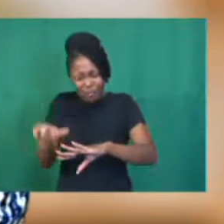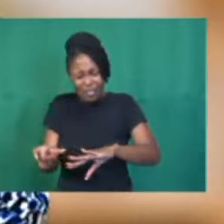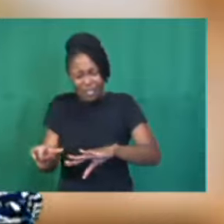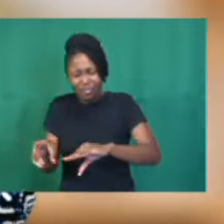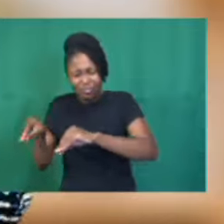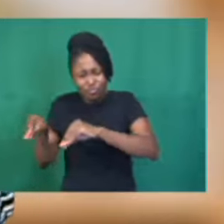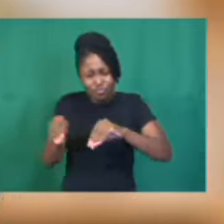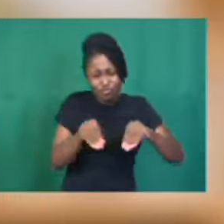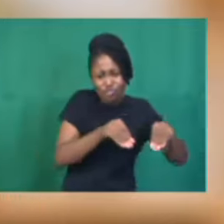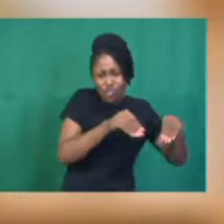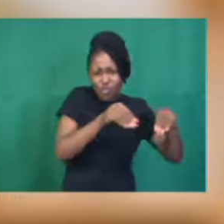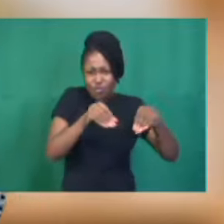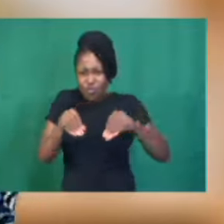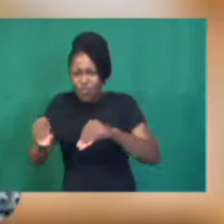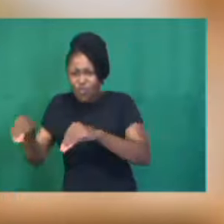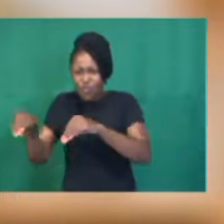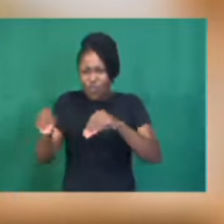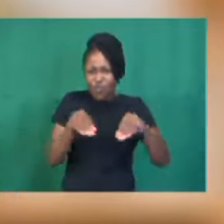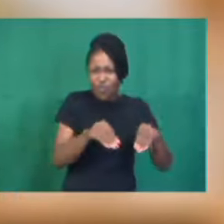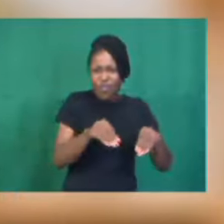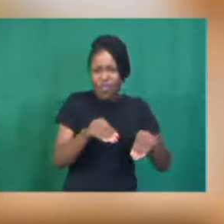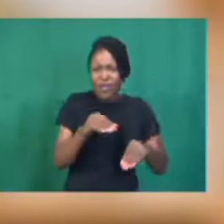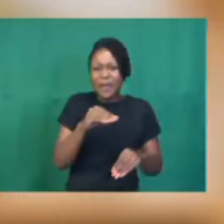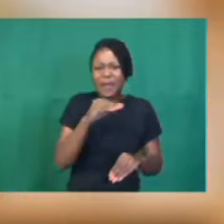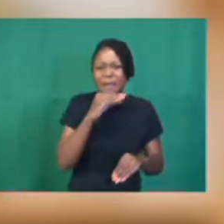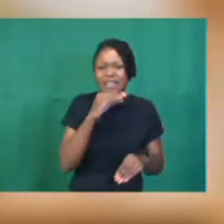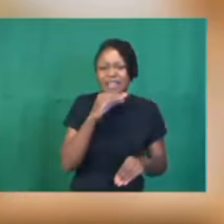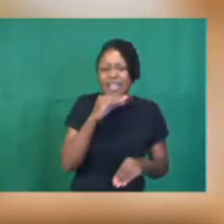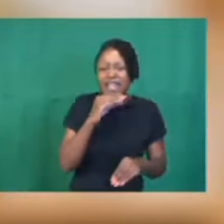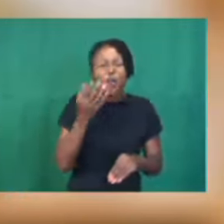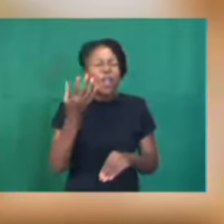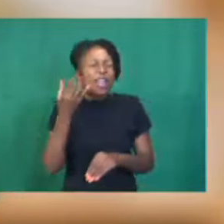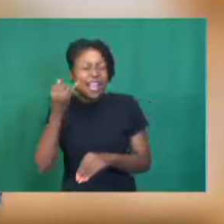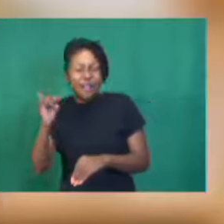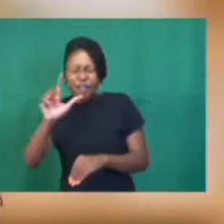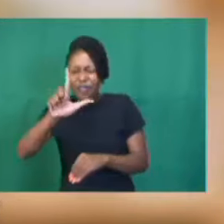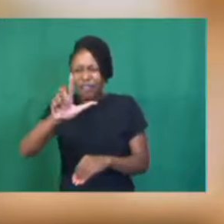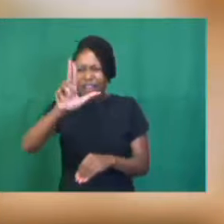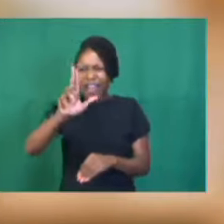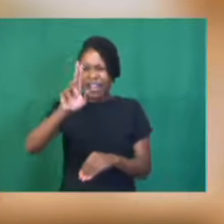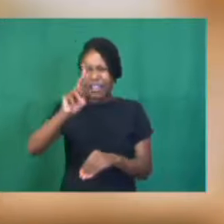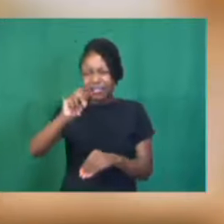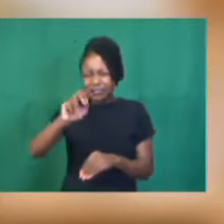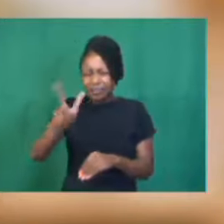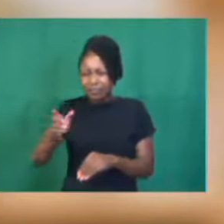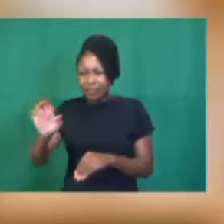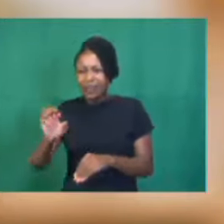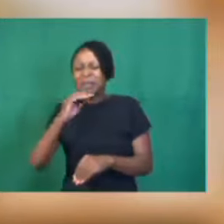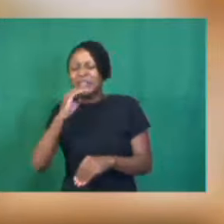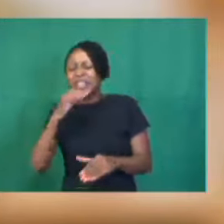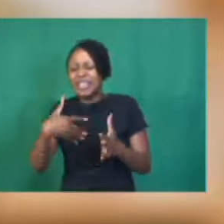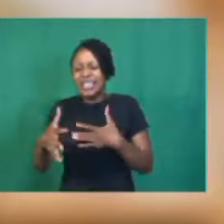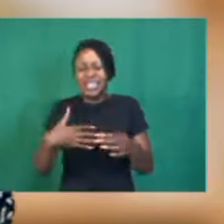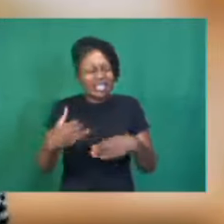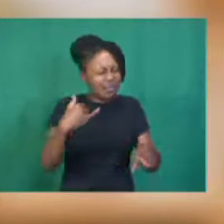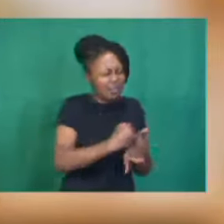being used with the word lunge. When you're lunging, it is something sudden. So now even the cuts, the movements that you make are also